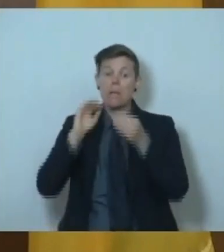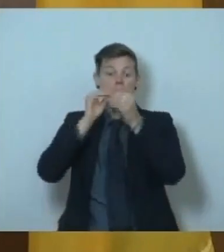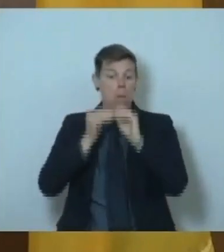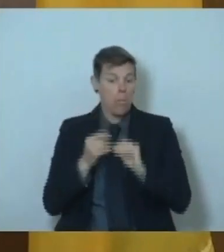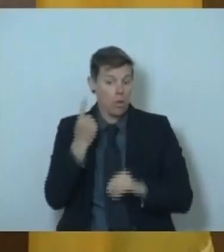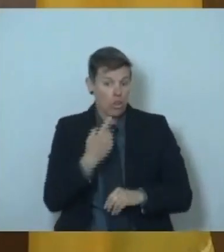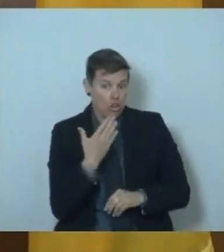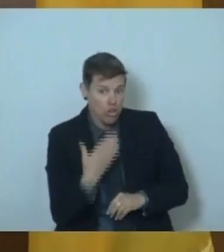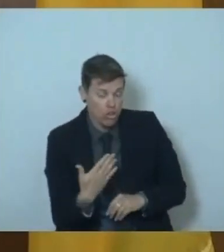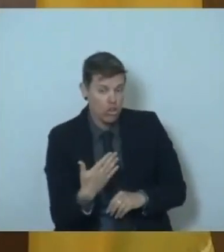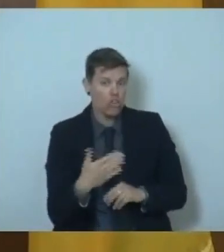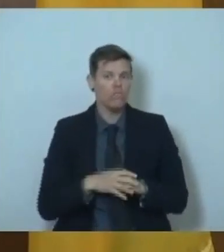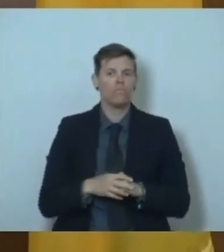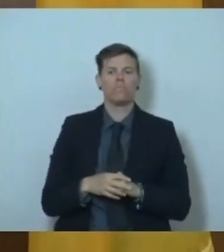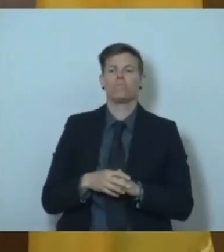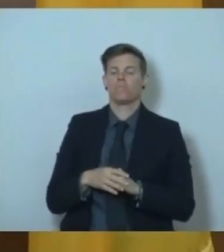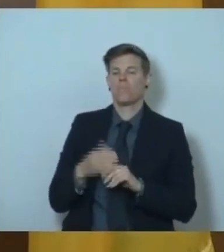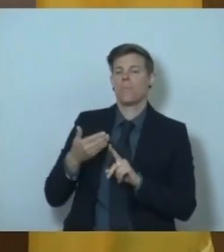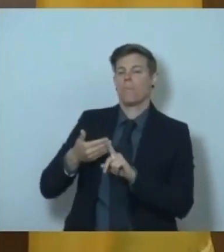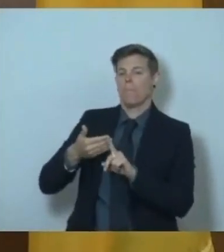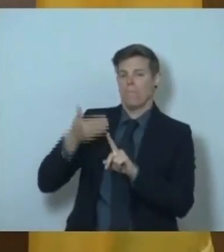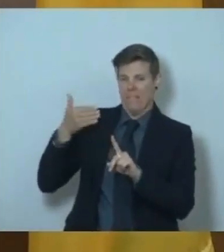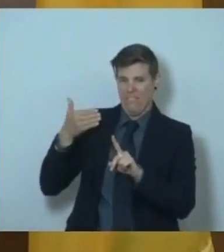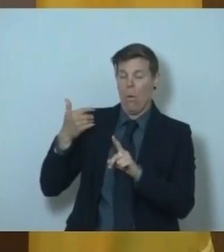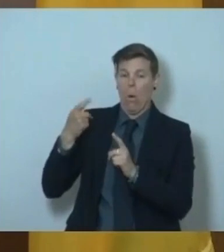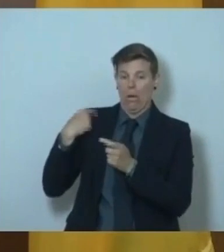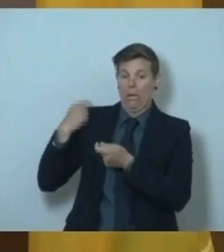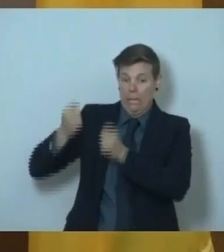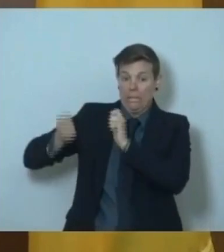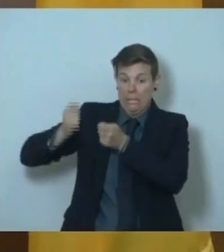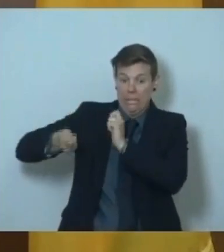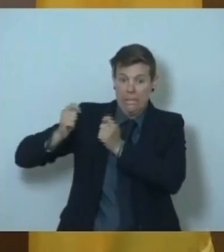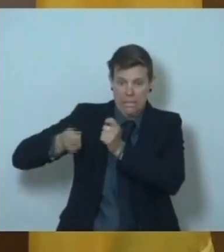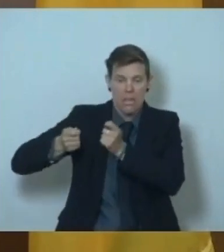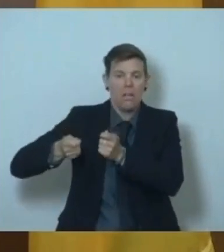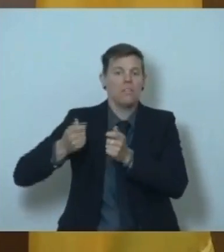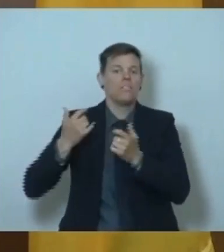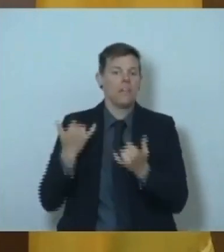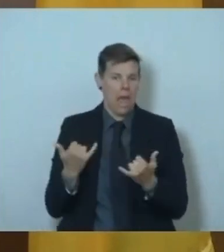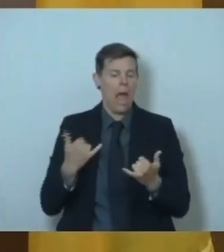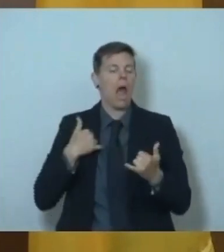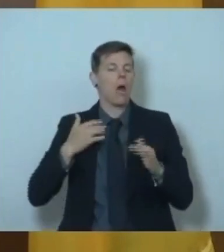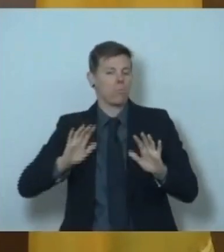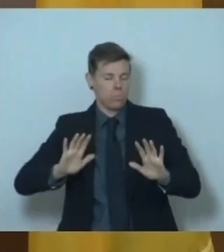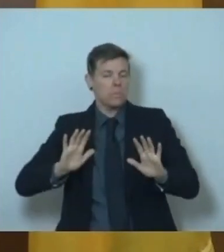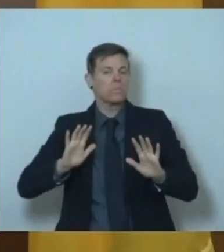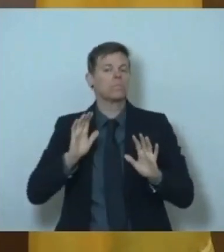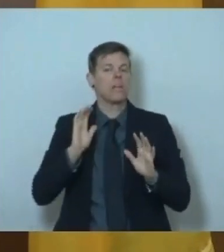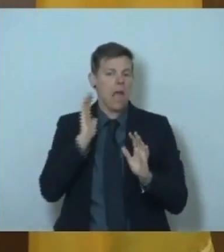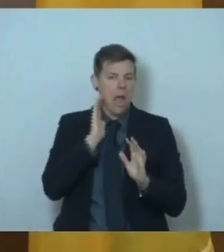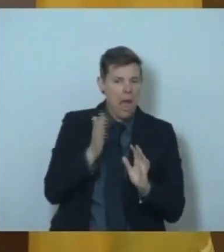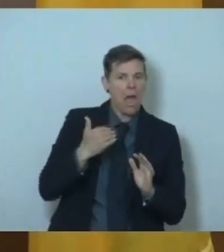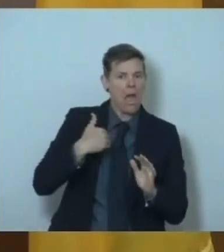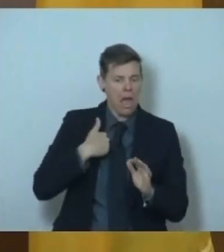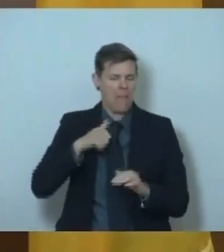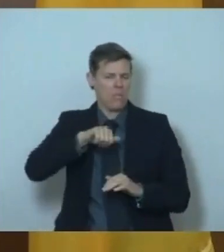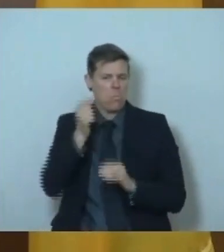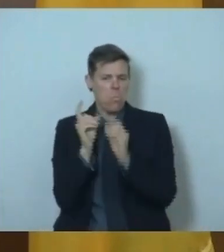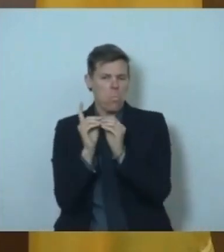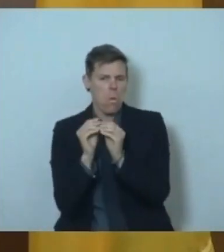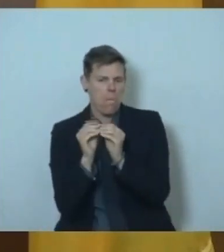than that, so we'll come to you through one of these briefings and talk about where we are and what we're doing. But that's the plan